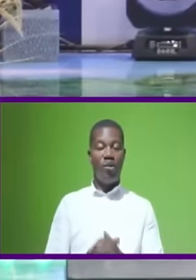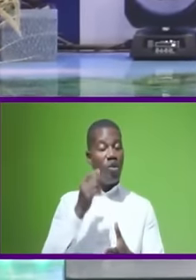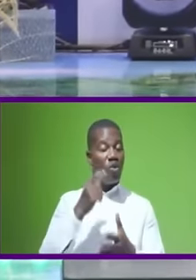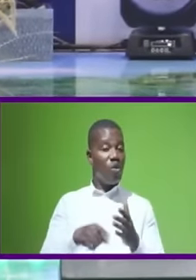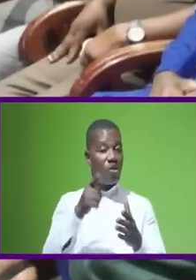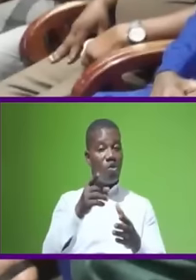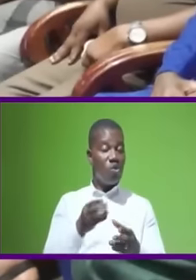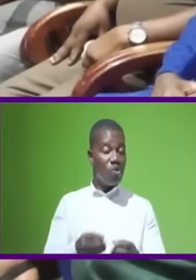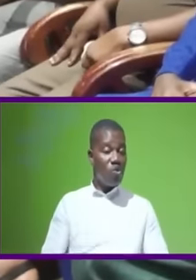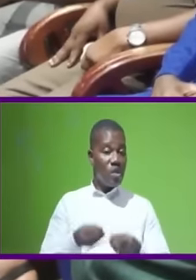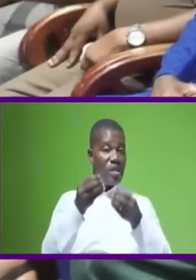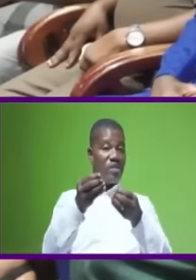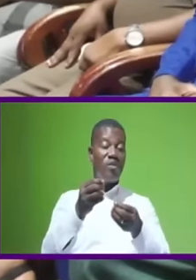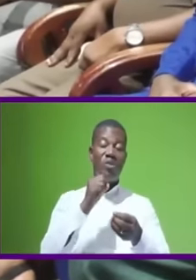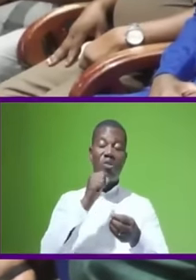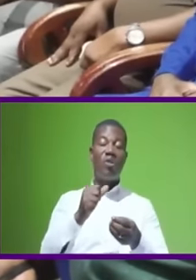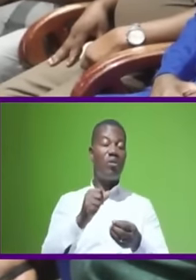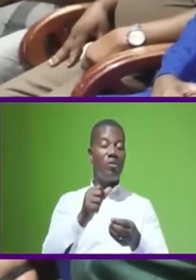independent,